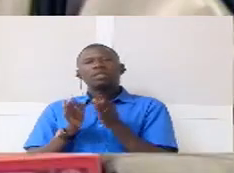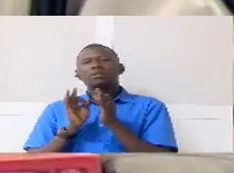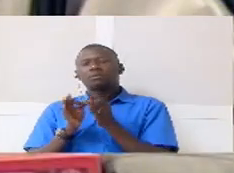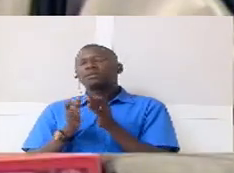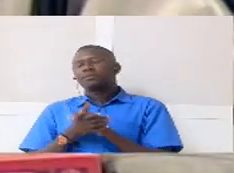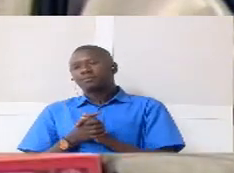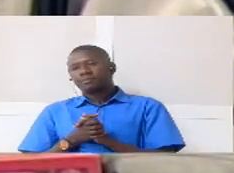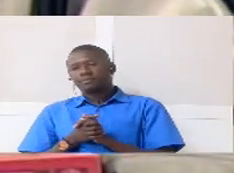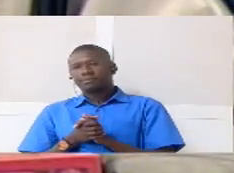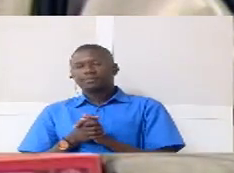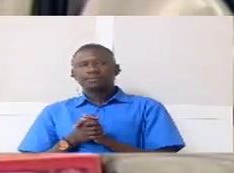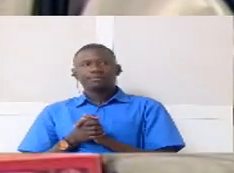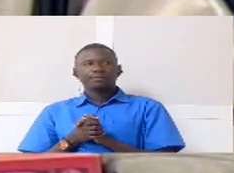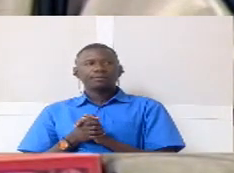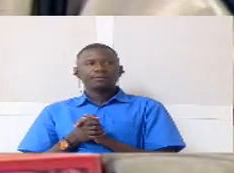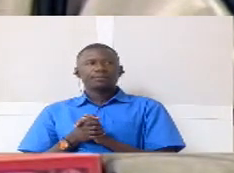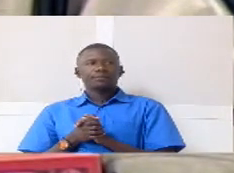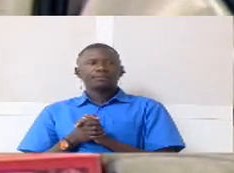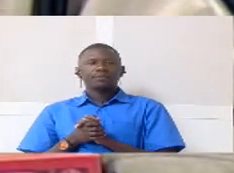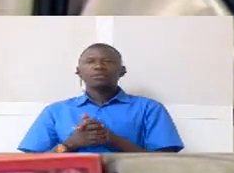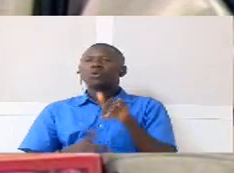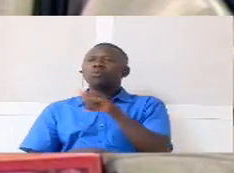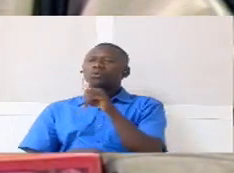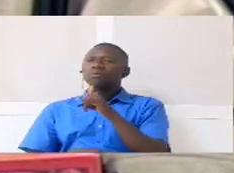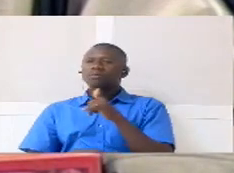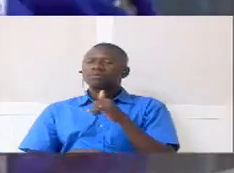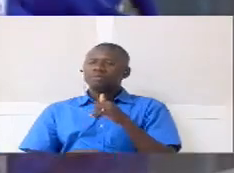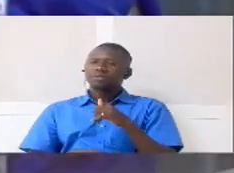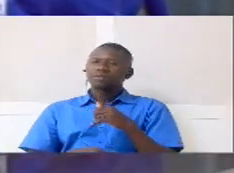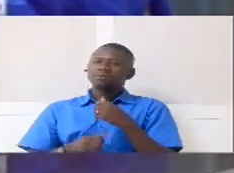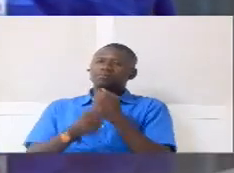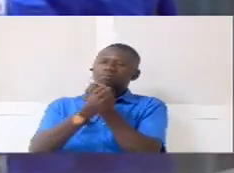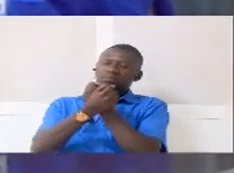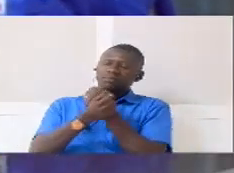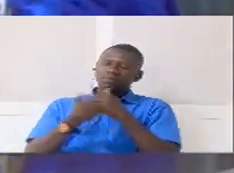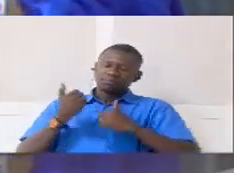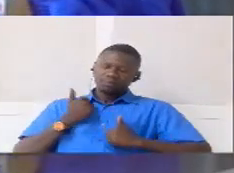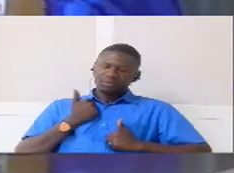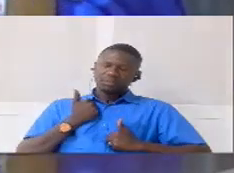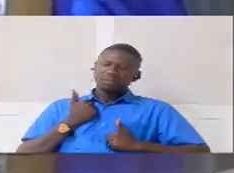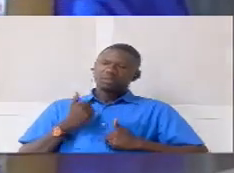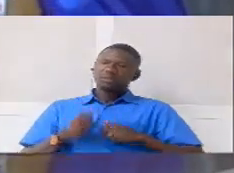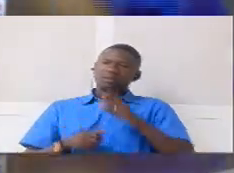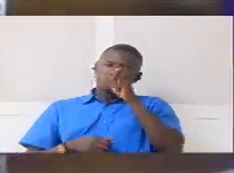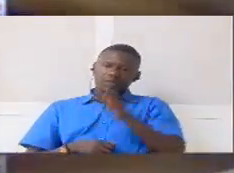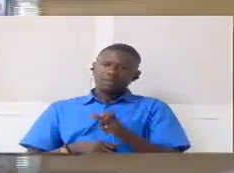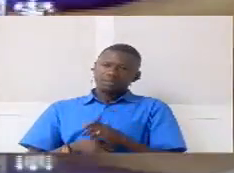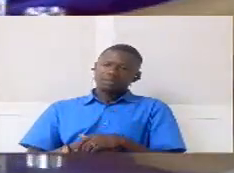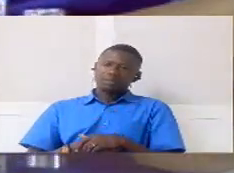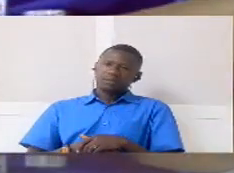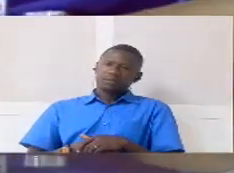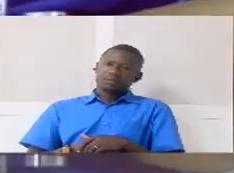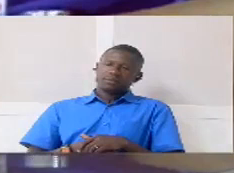Nyabang. Prison officer Jima. Which of the prison officers? No, you said one officer was